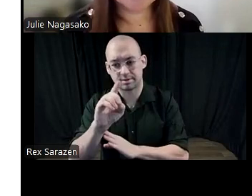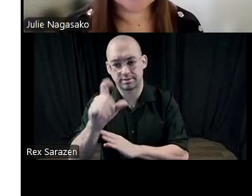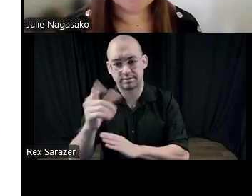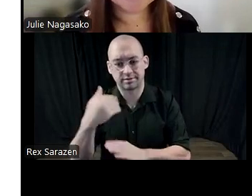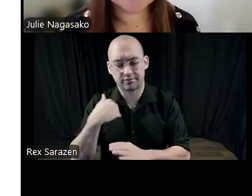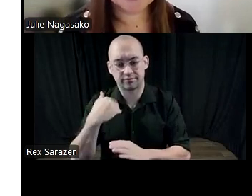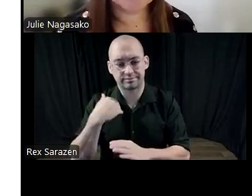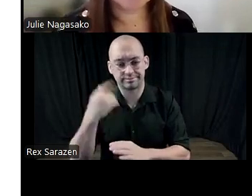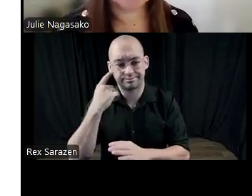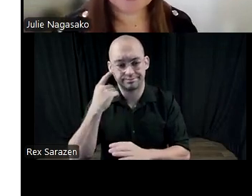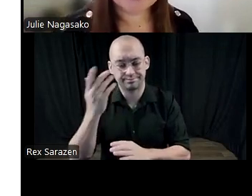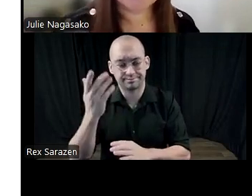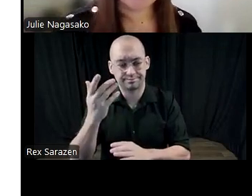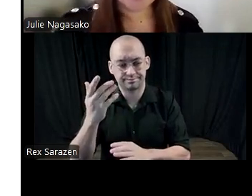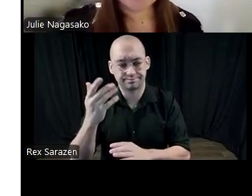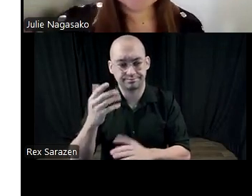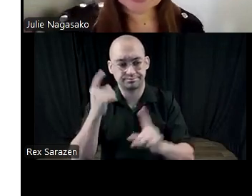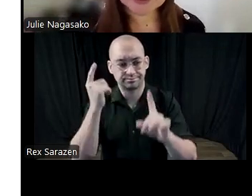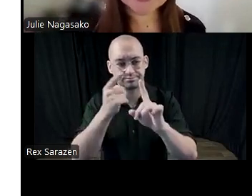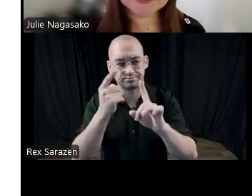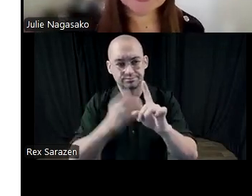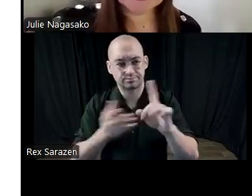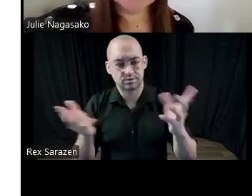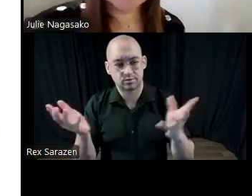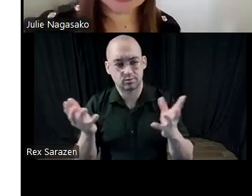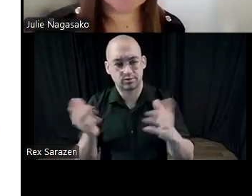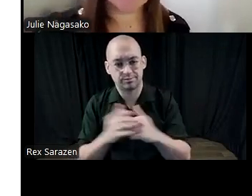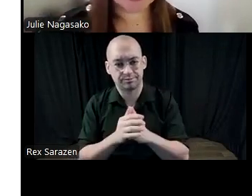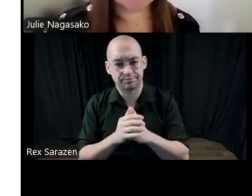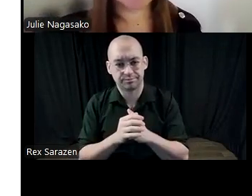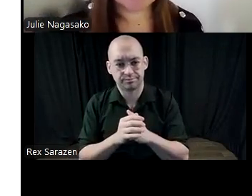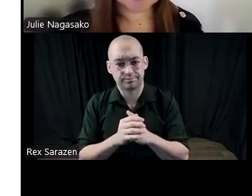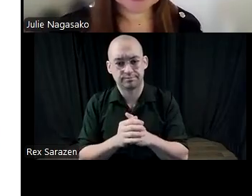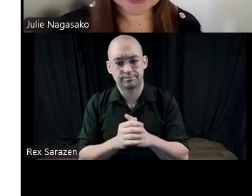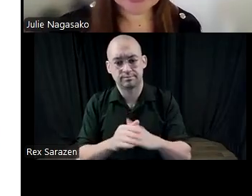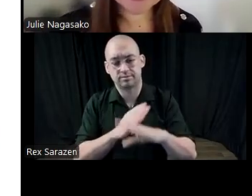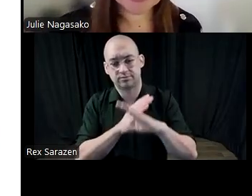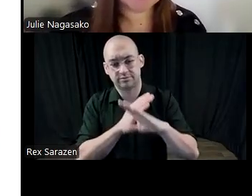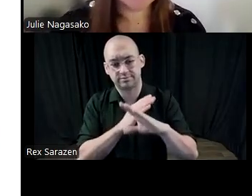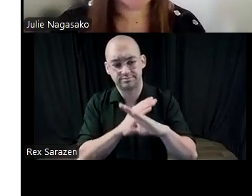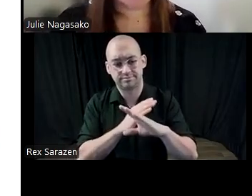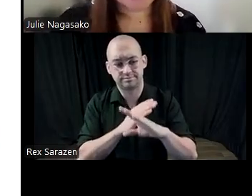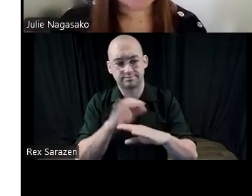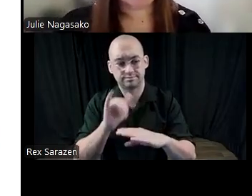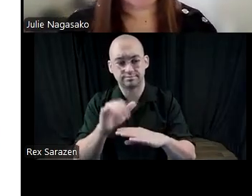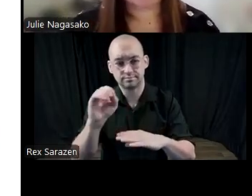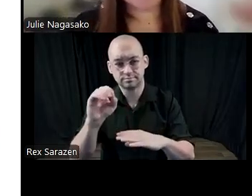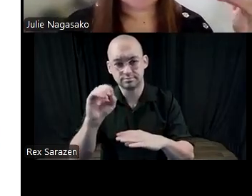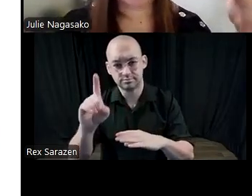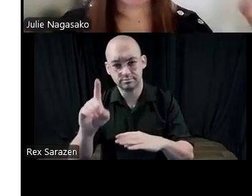our goal is to prevent, so that we can see the downstream outcome of overdose and suicide